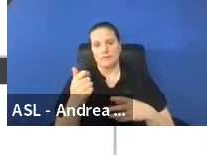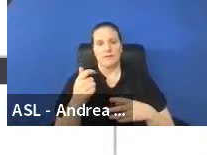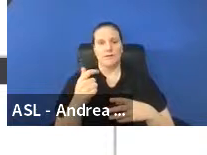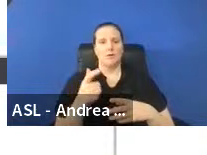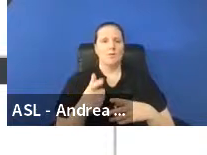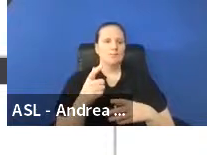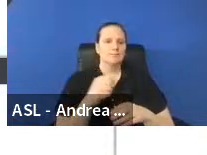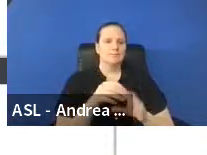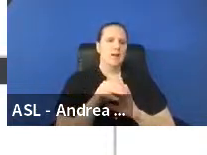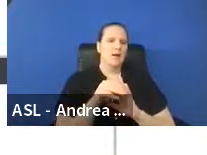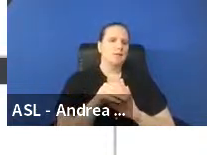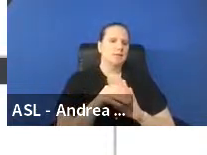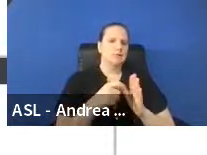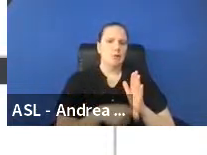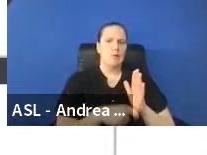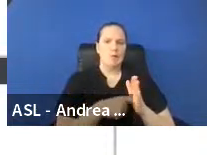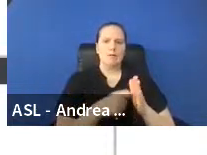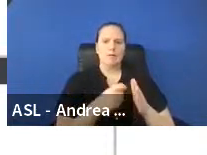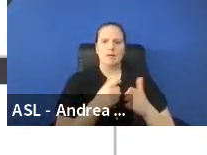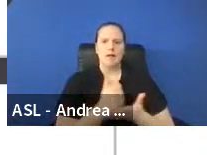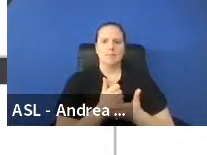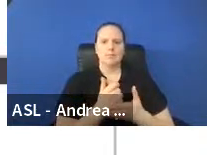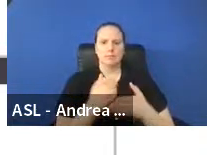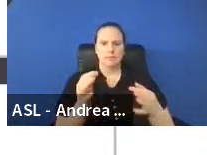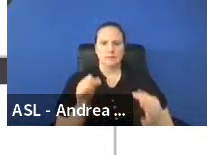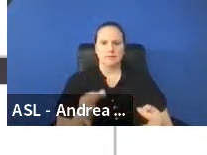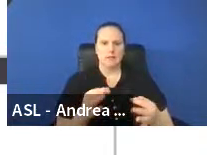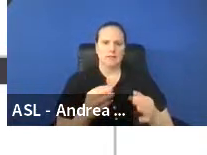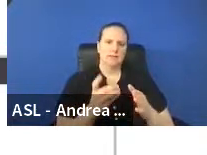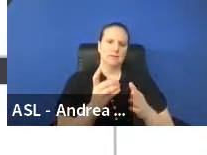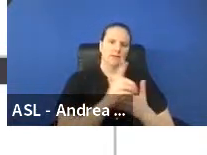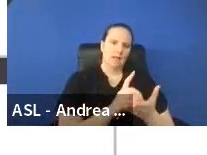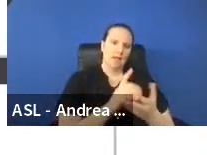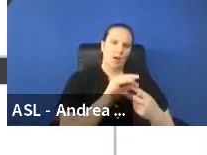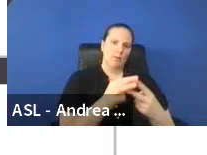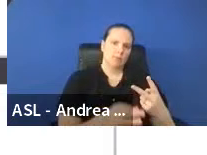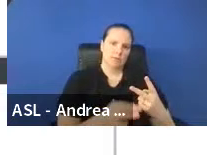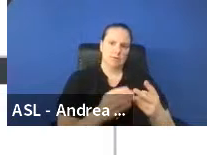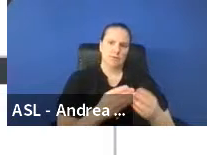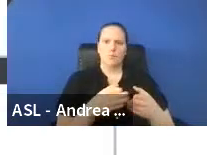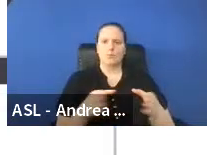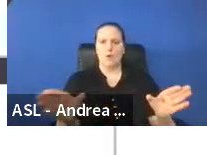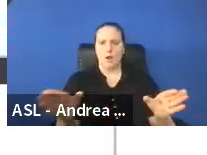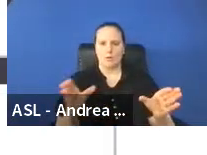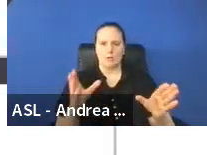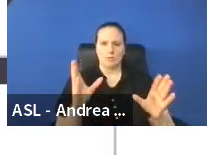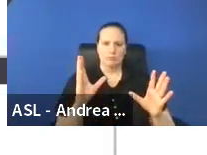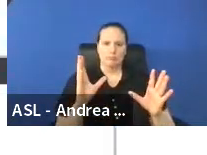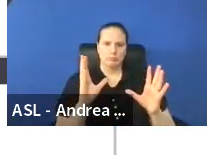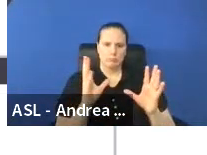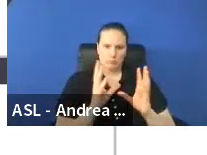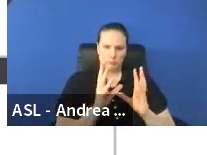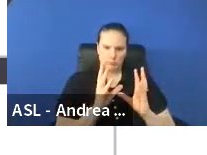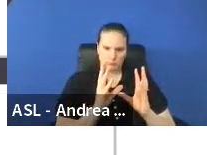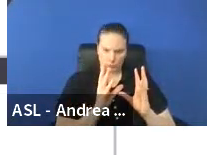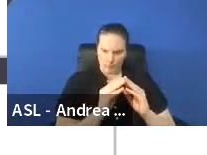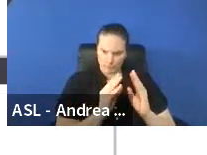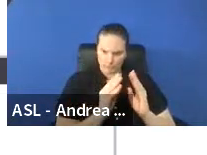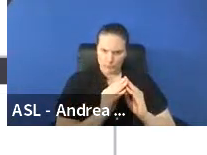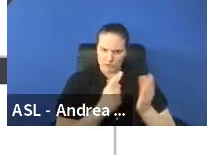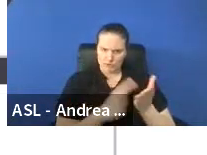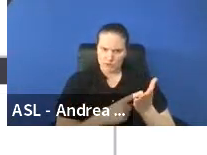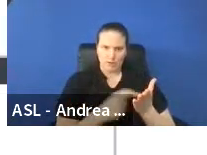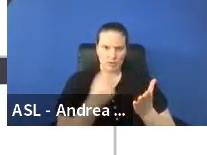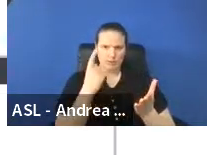scenarios to help differentiate between design options and to support a broader regional conversation, understanding what those sensitivities